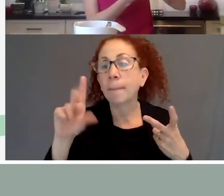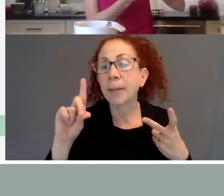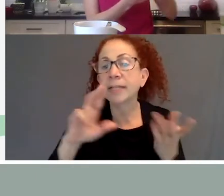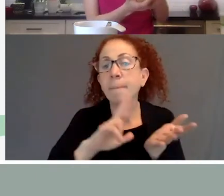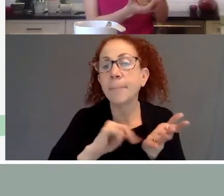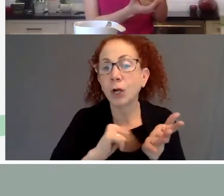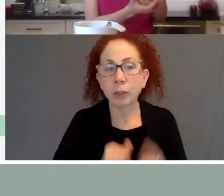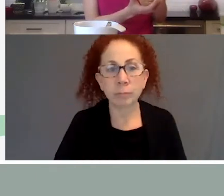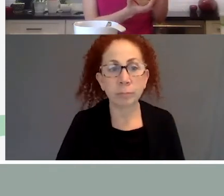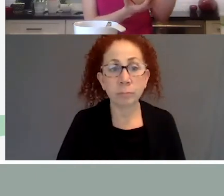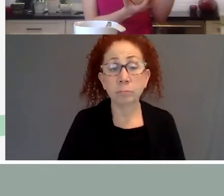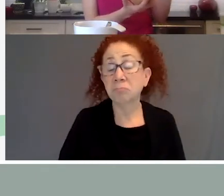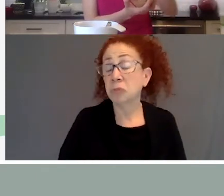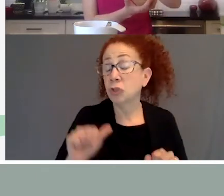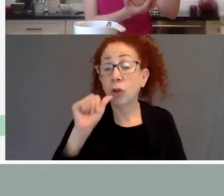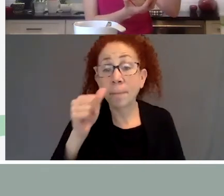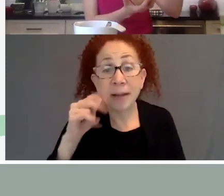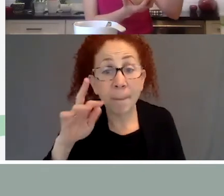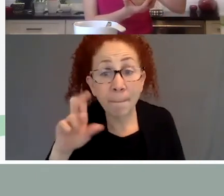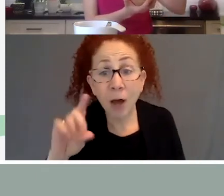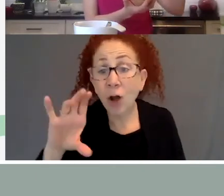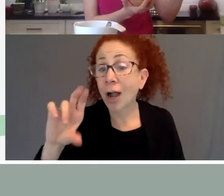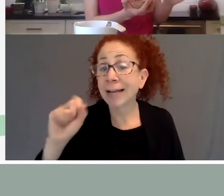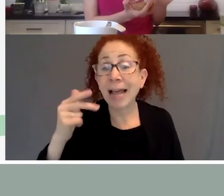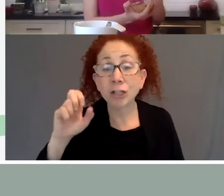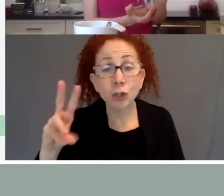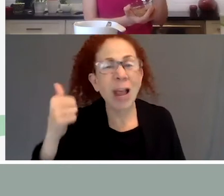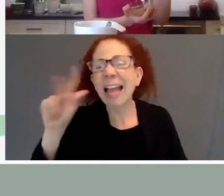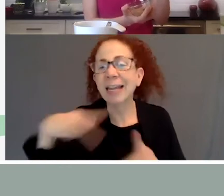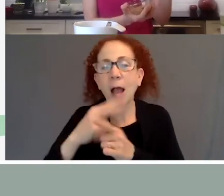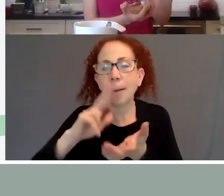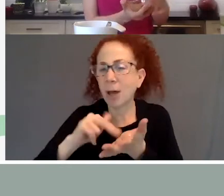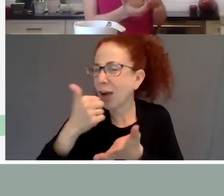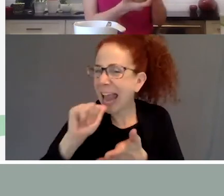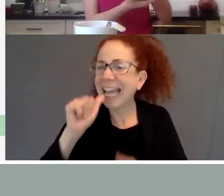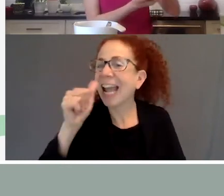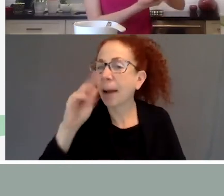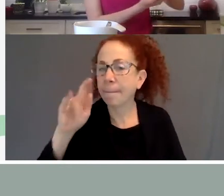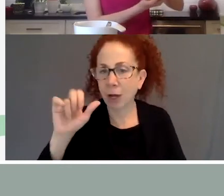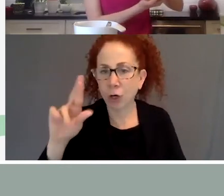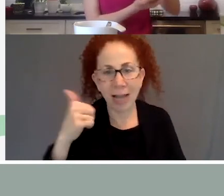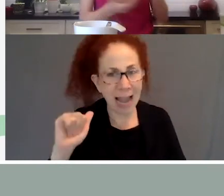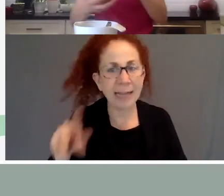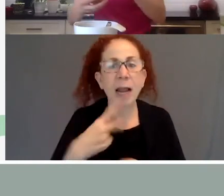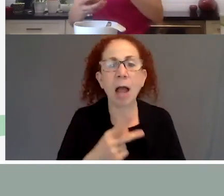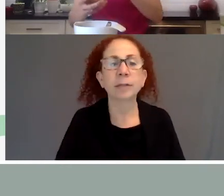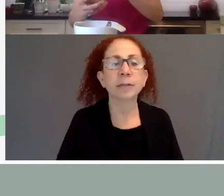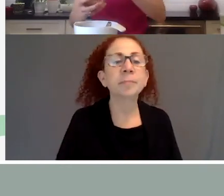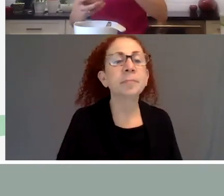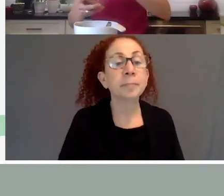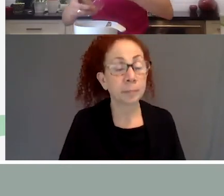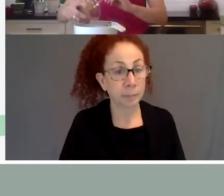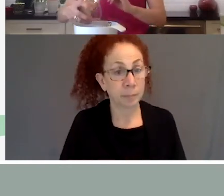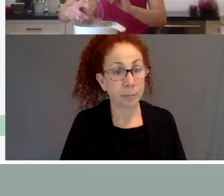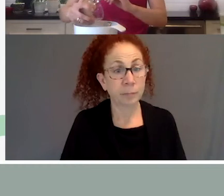almond butter, you could sub peanut butter, cashew butter, sunflower seed butter, any nut butter is gonna work great. And you're gonna